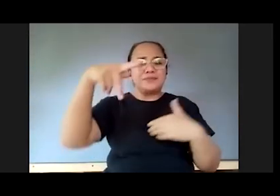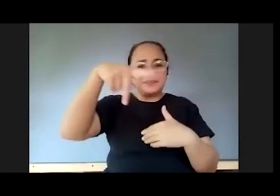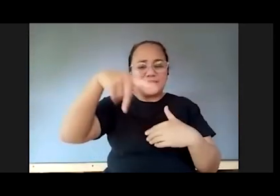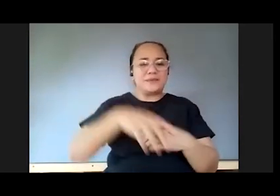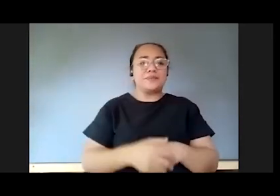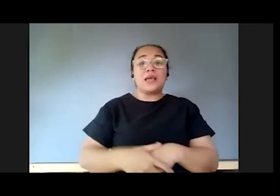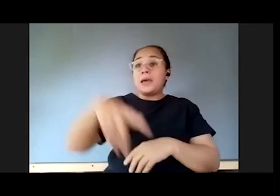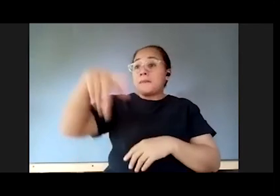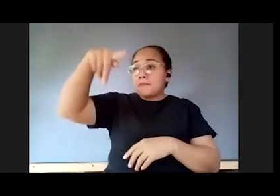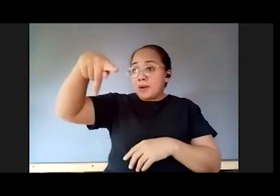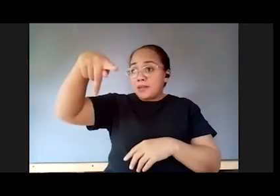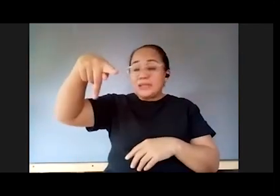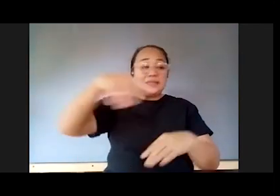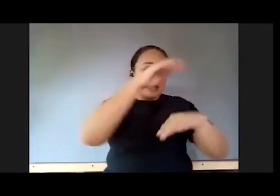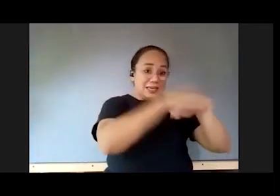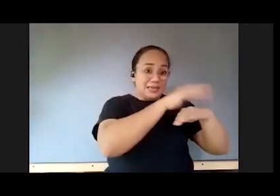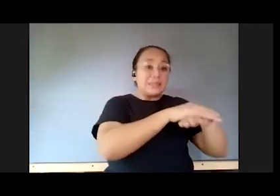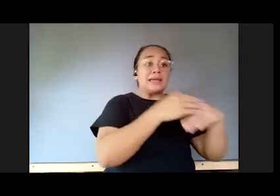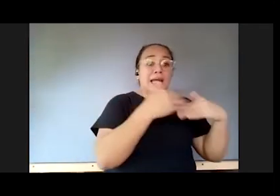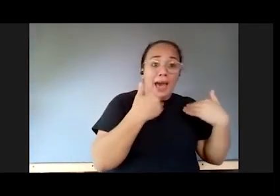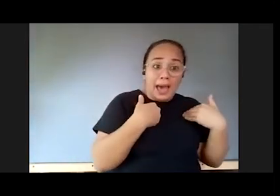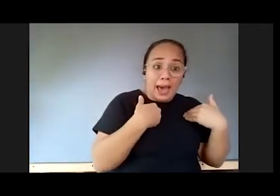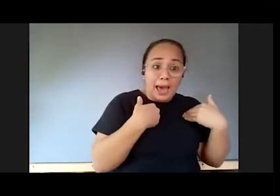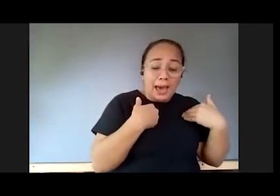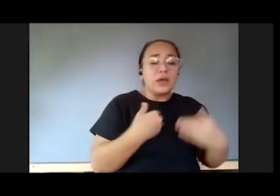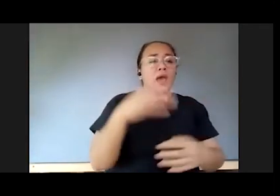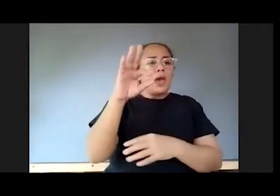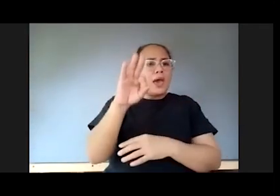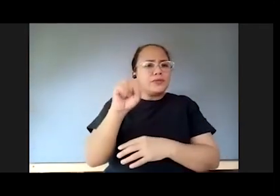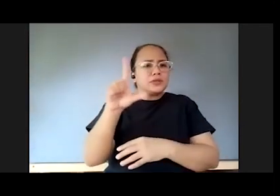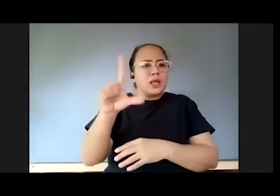have, and the predicate in Filipino Sign Language is how many.